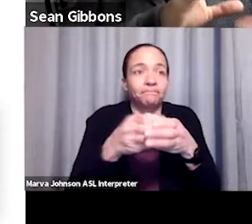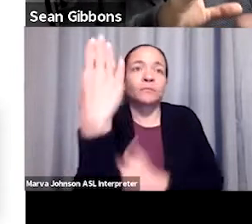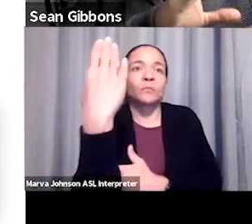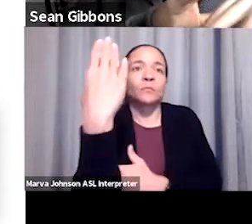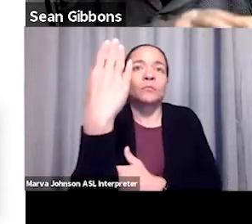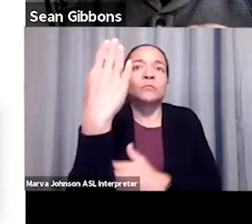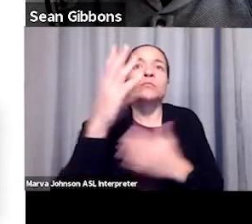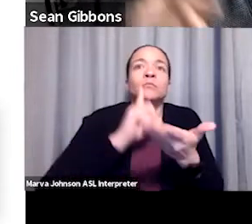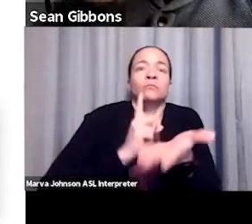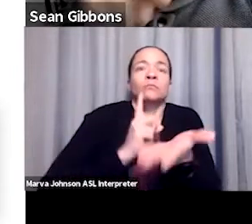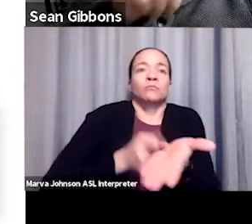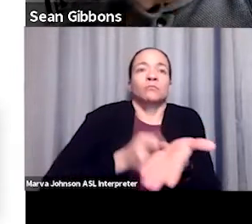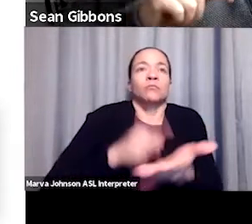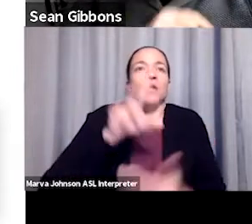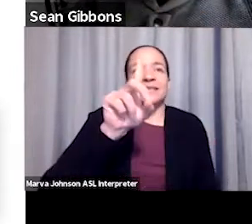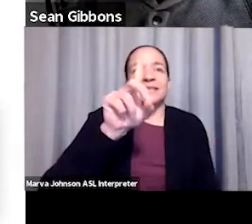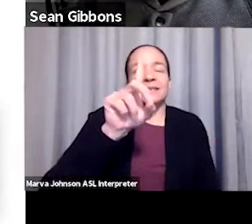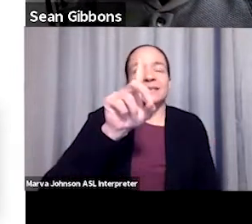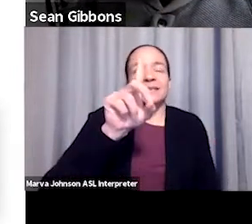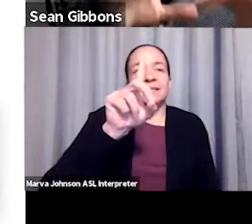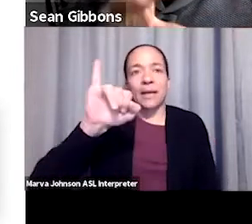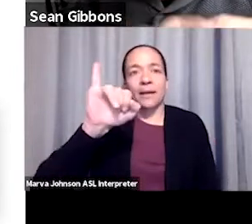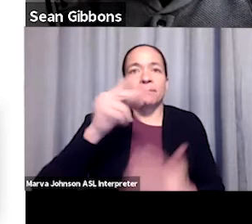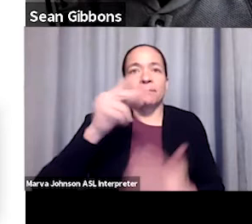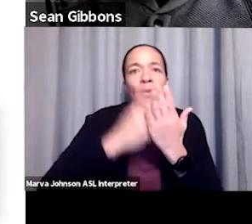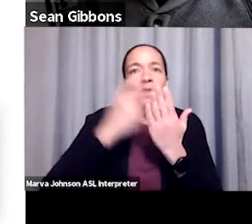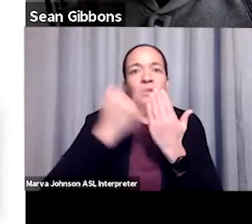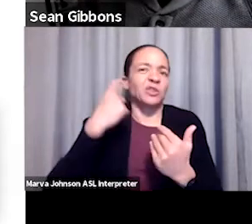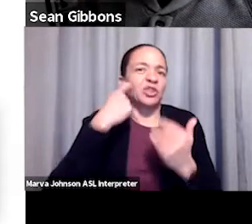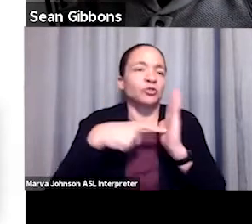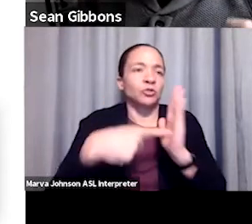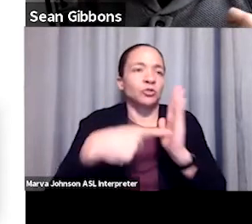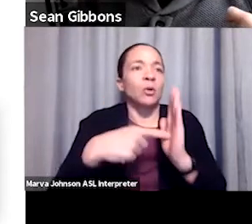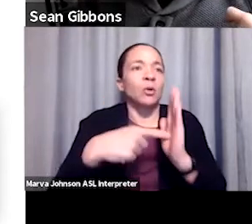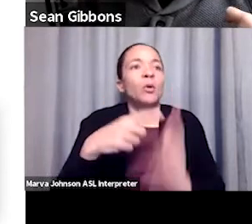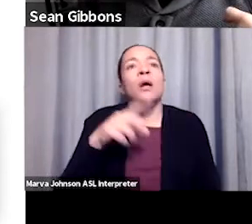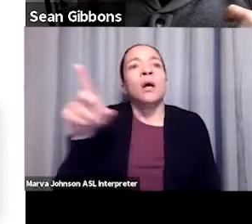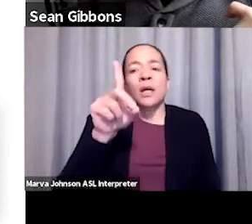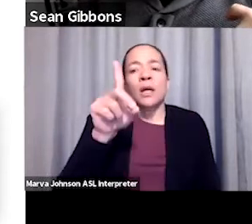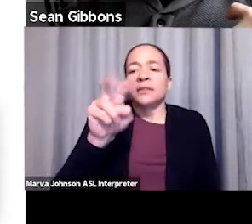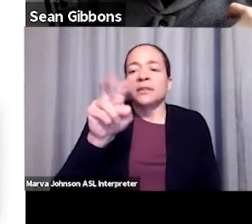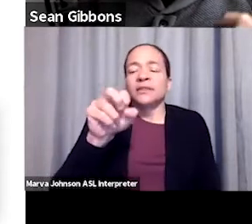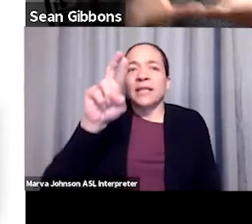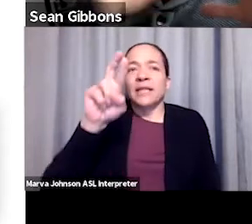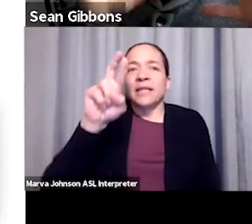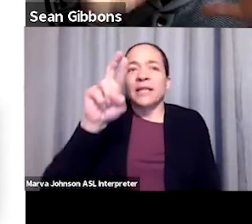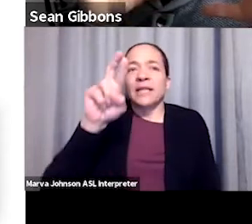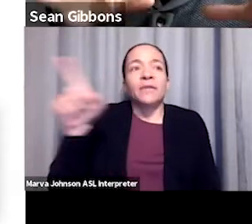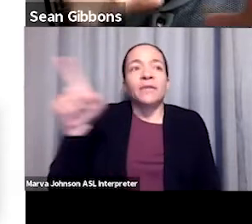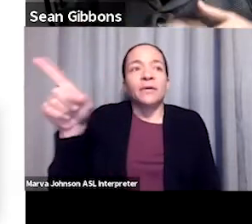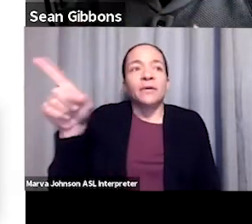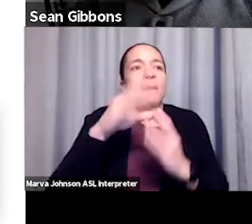that we just showed you. We're going to take you through that. And also, so are our friends out in Denver. They're led by Taryn Fort, who's at the Colorado Health Foundation. She's wonderful